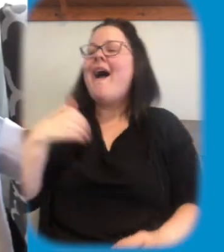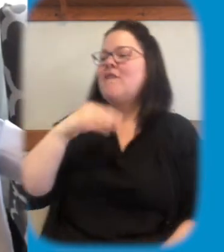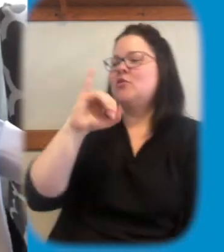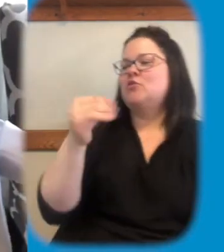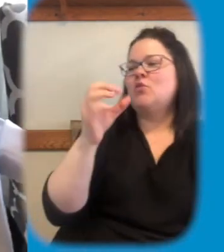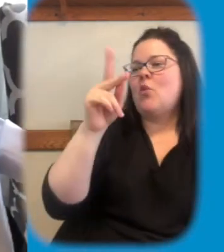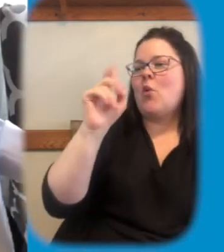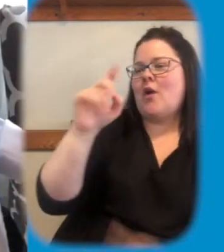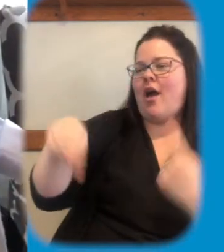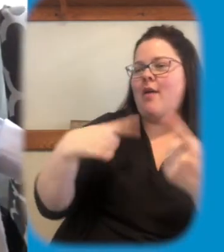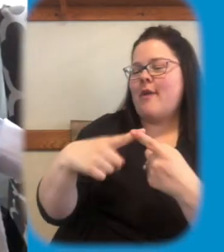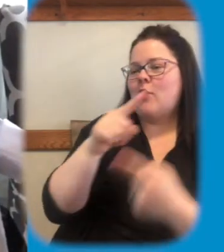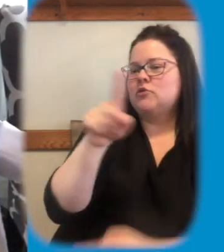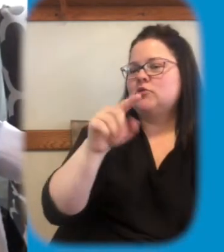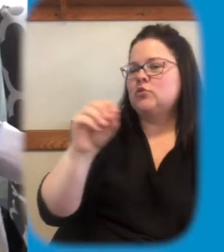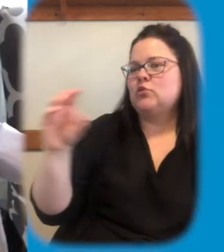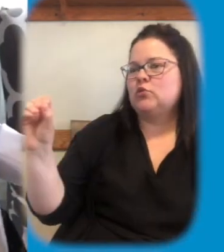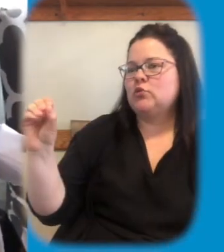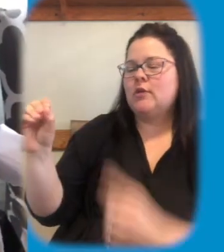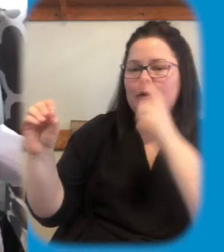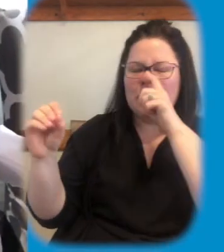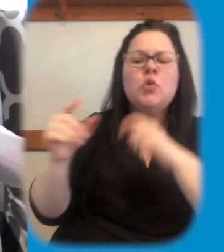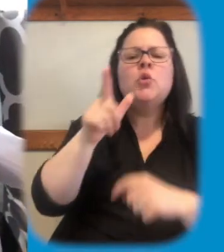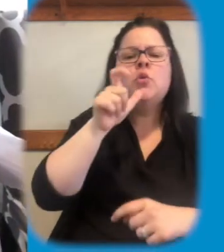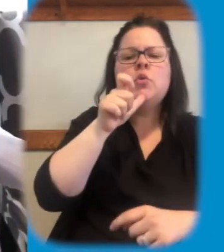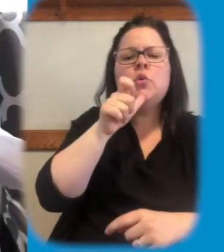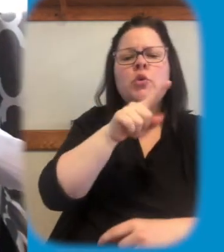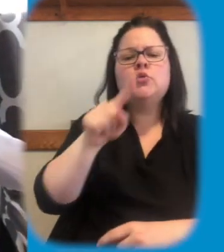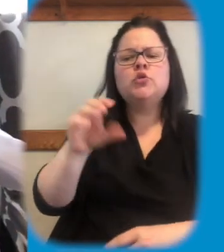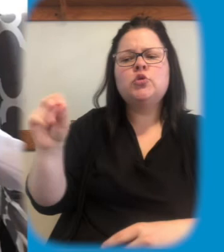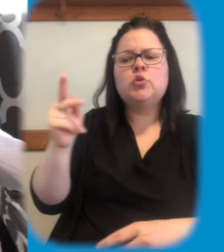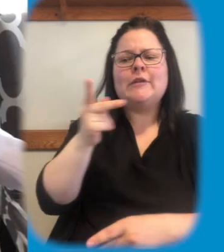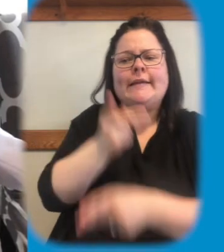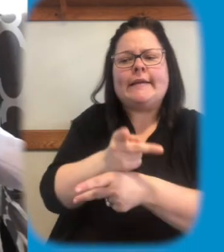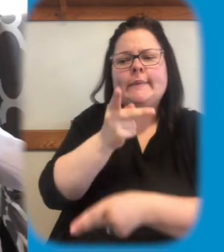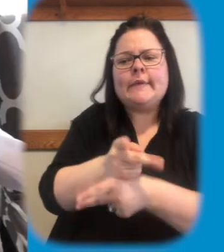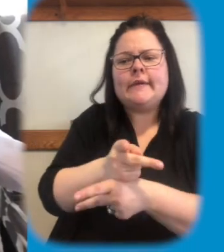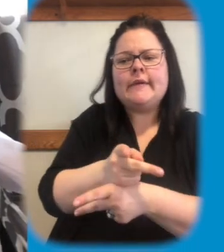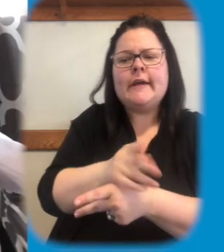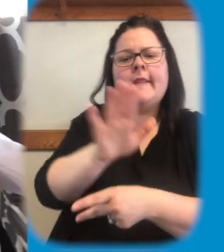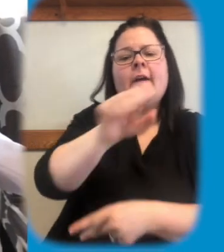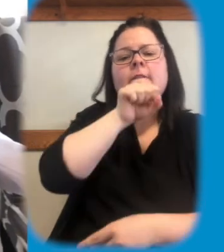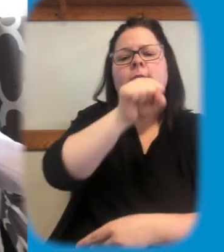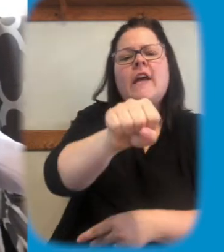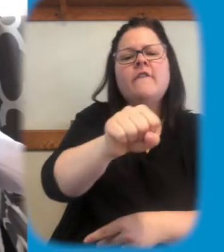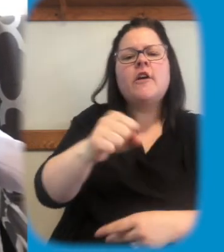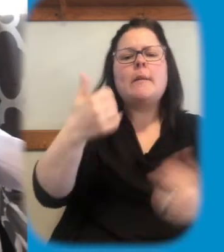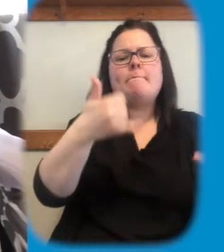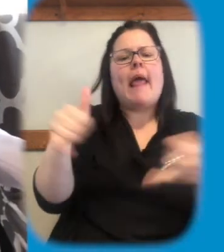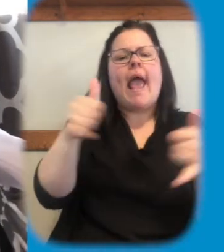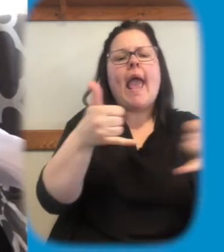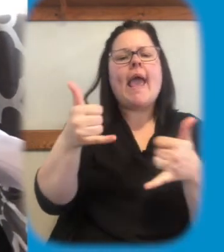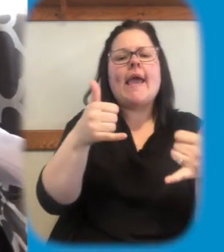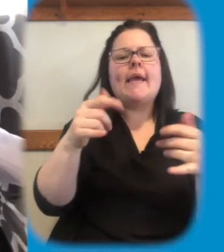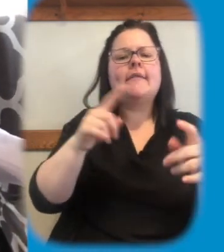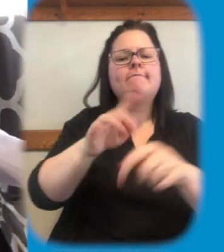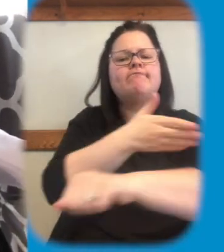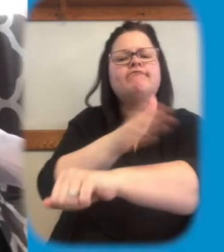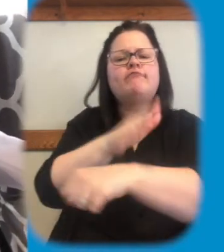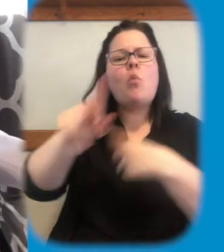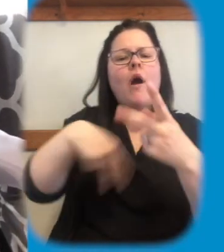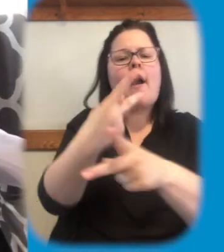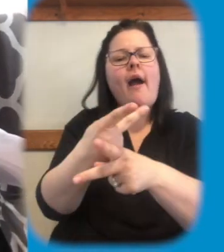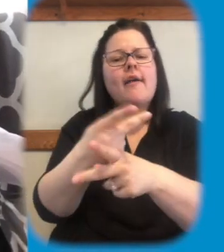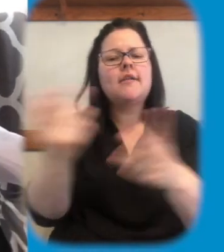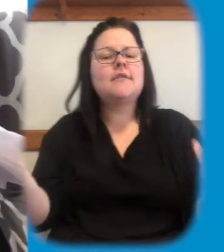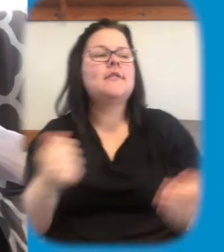a joke about the zoo. Okay. What are zookeepers' favorite instrument? What? The